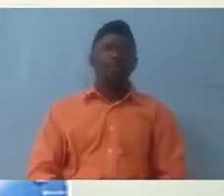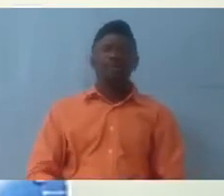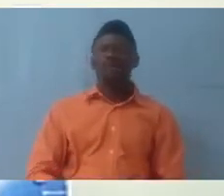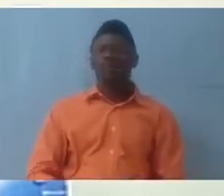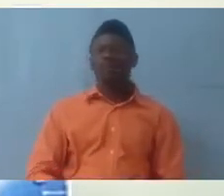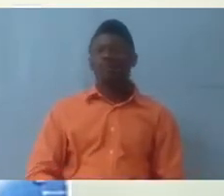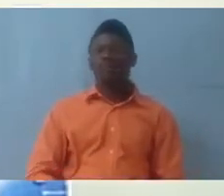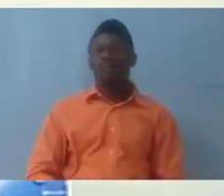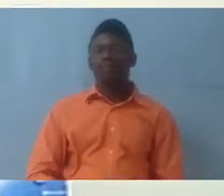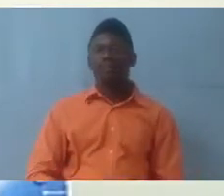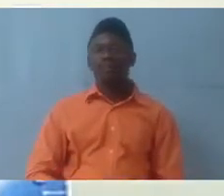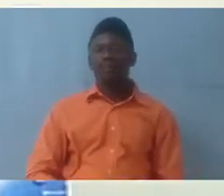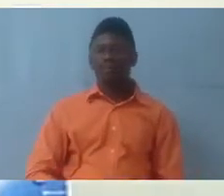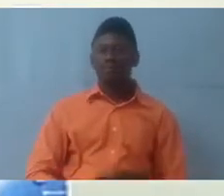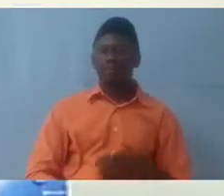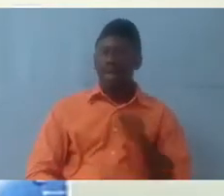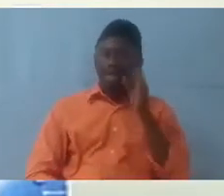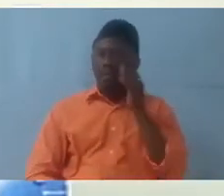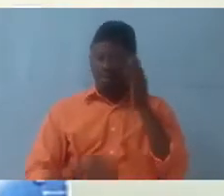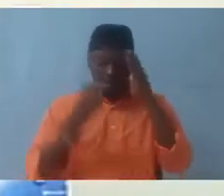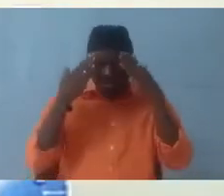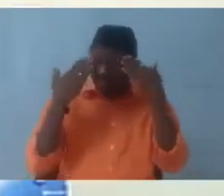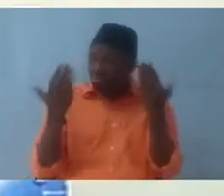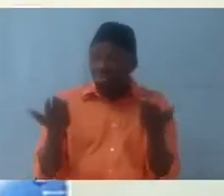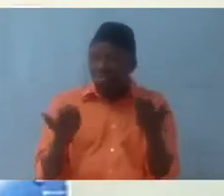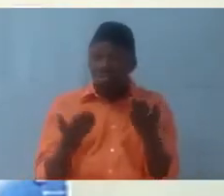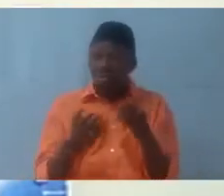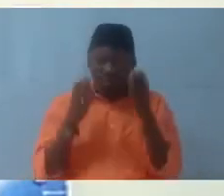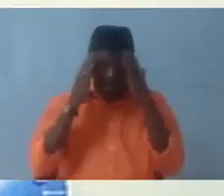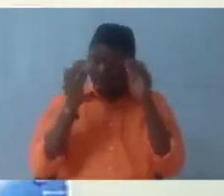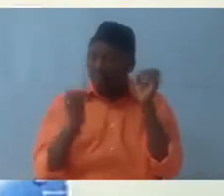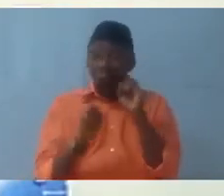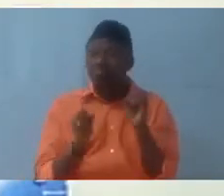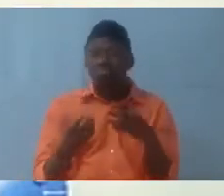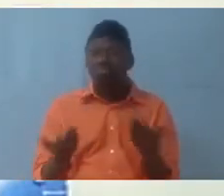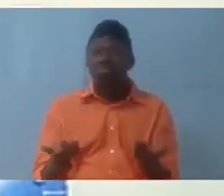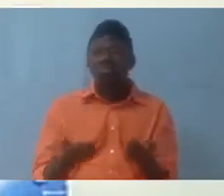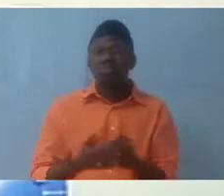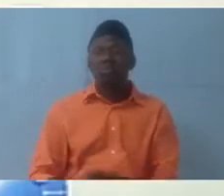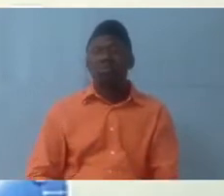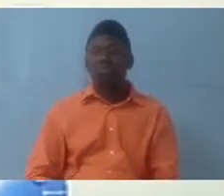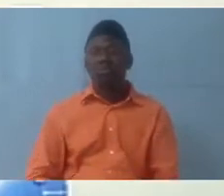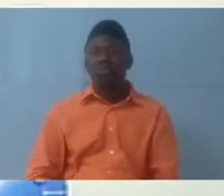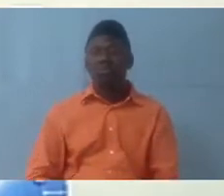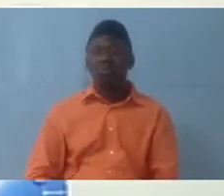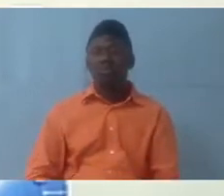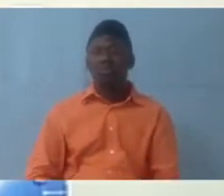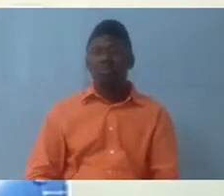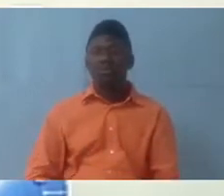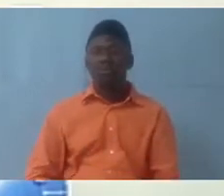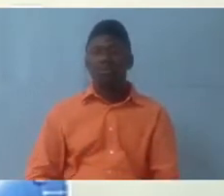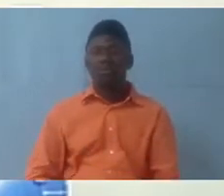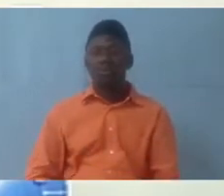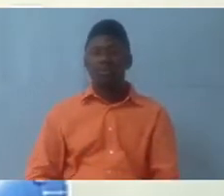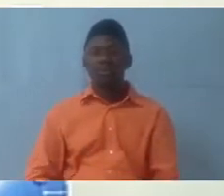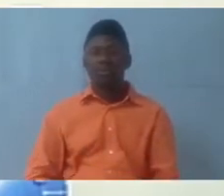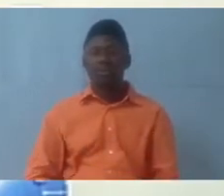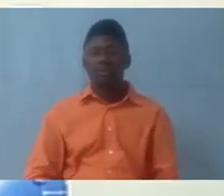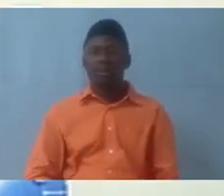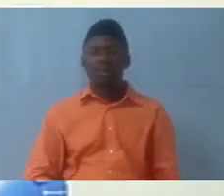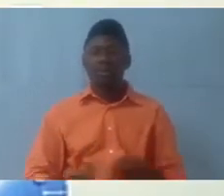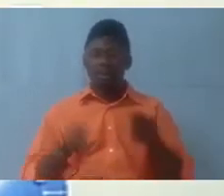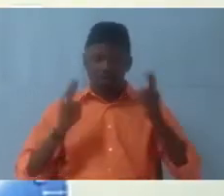Justice Jayte. I answered in a negative because I wasn't aware of it. Ndax bobo yegumako yegumako. So she explained to me the